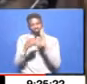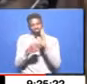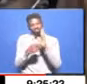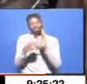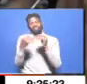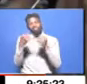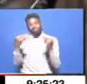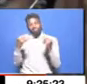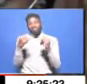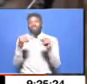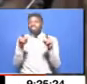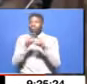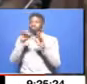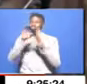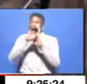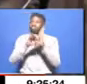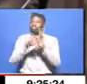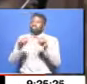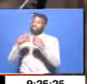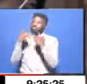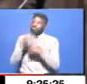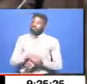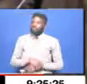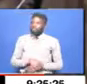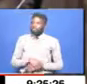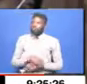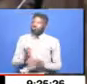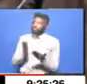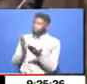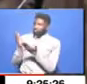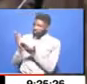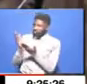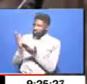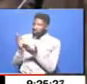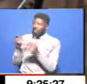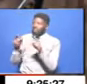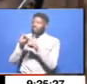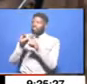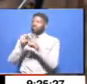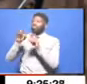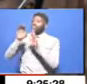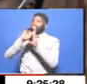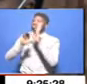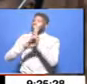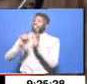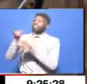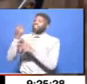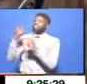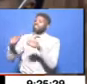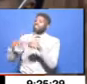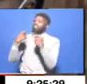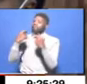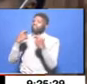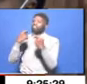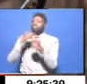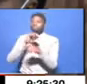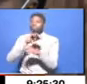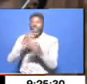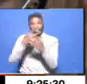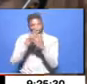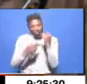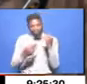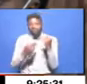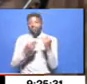unconstitutional. Now, this goes against the Constitution of Kenya, where both bodies, being independent and not exercising